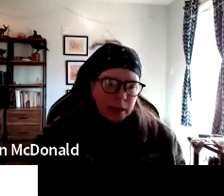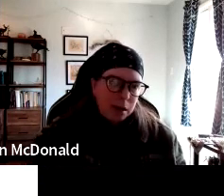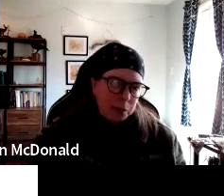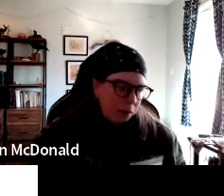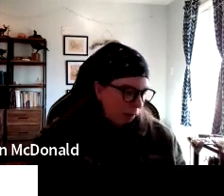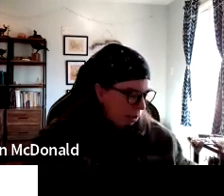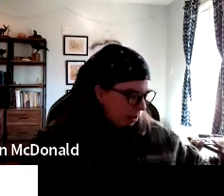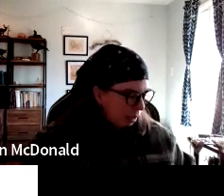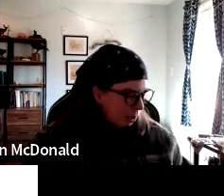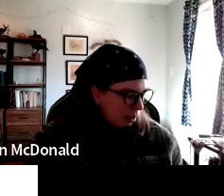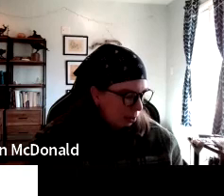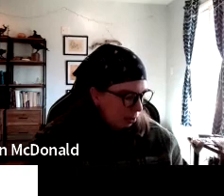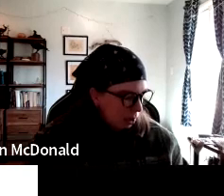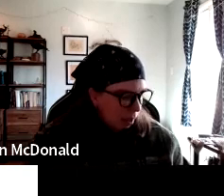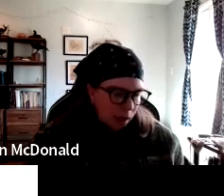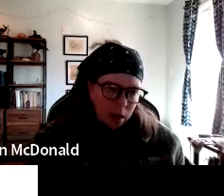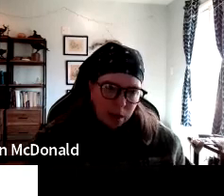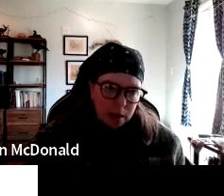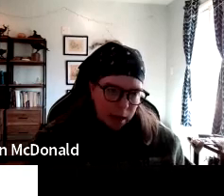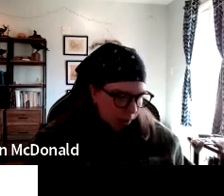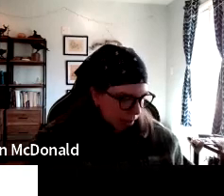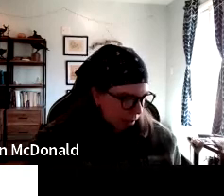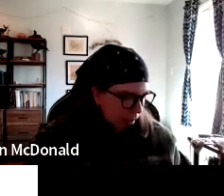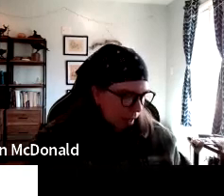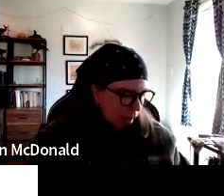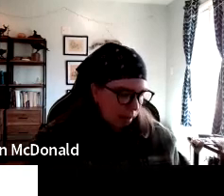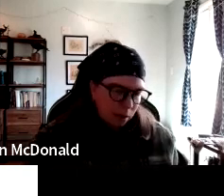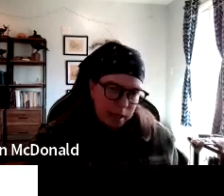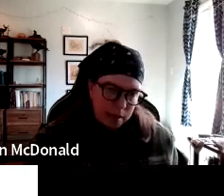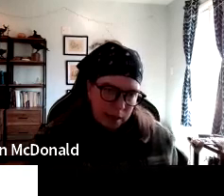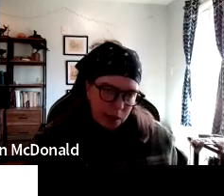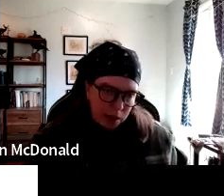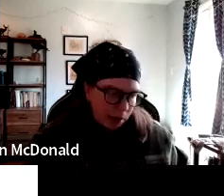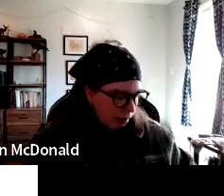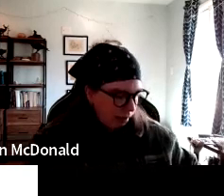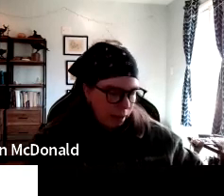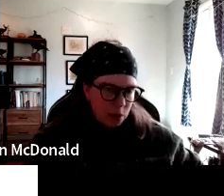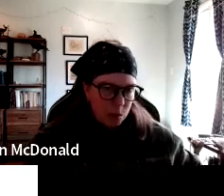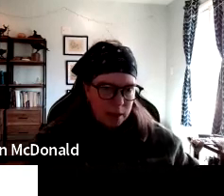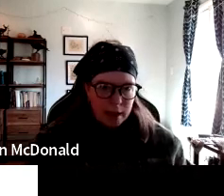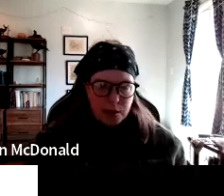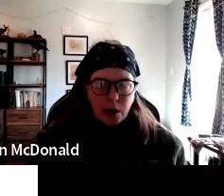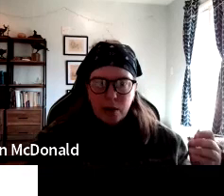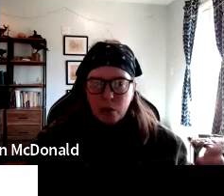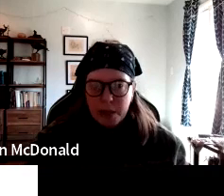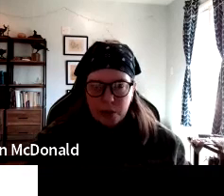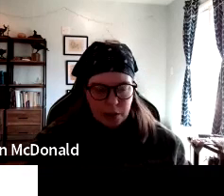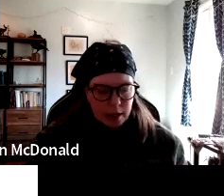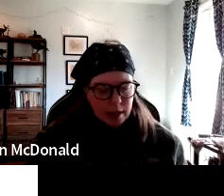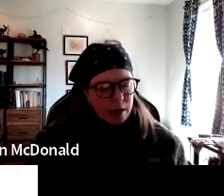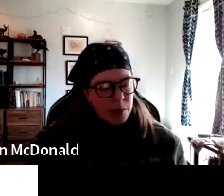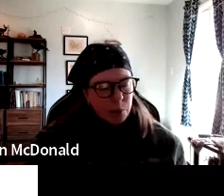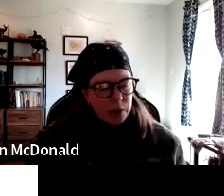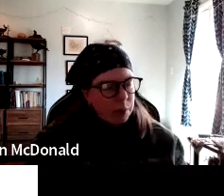to make our observations. And this includes our napkin and our index card, as well as our